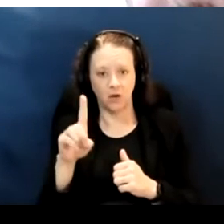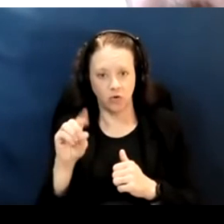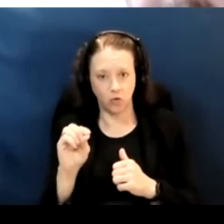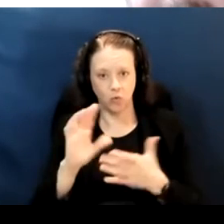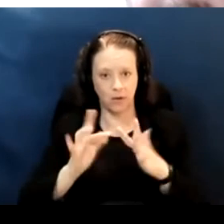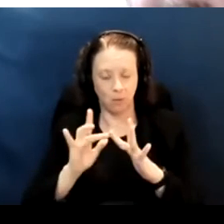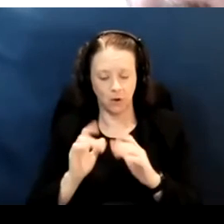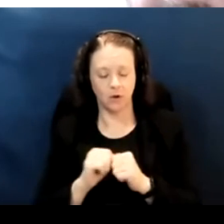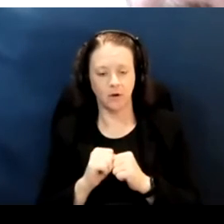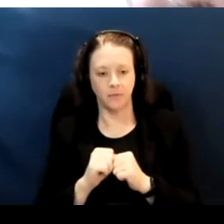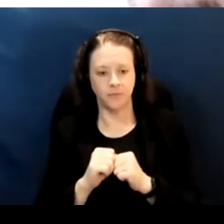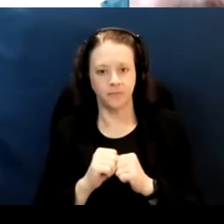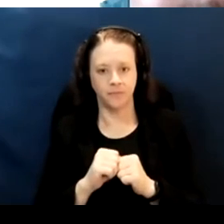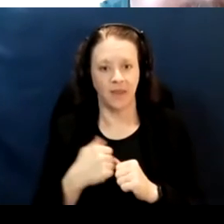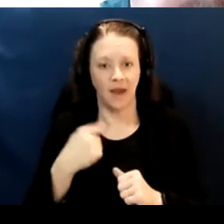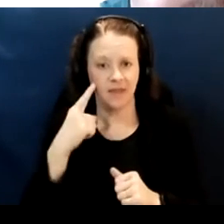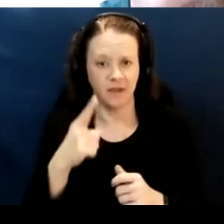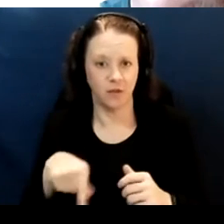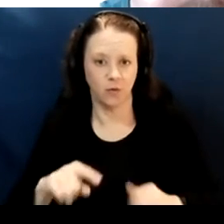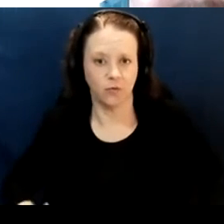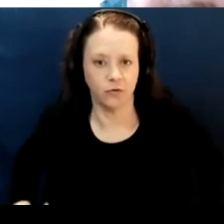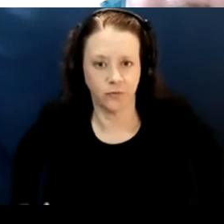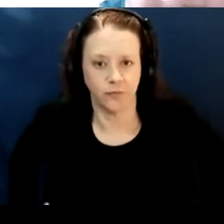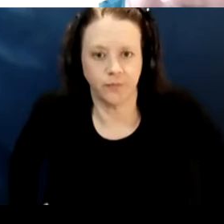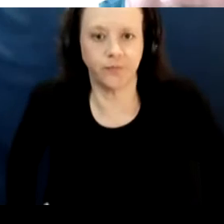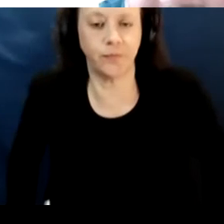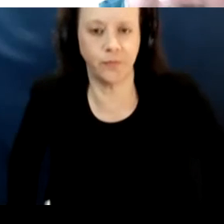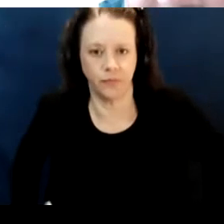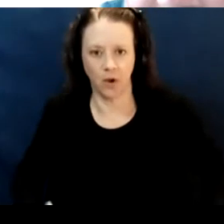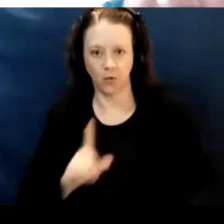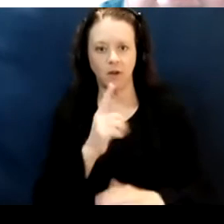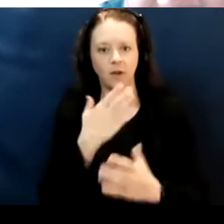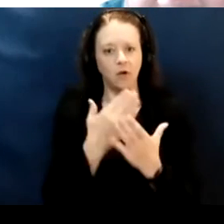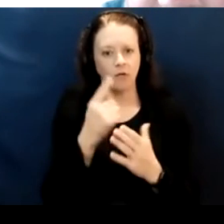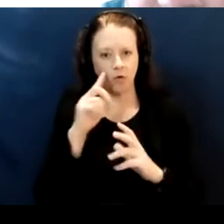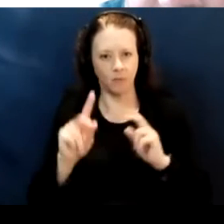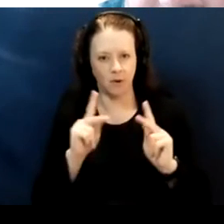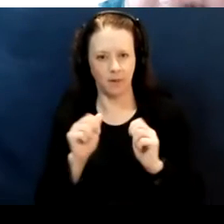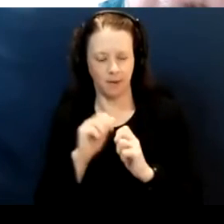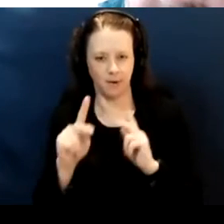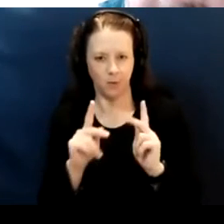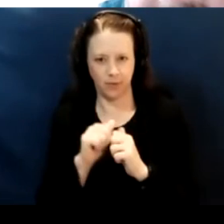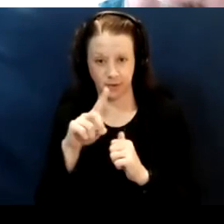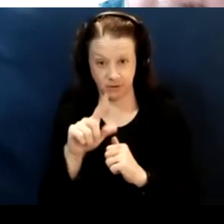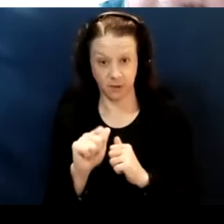network. I think that's really good for people and people with disabilities especially to know.